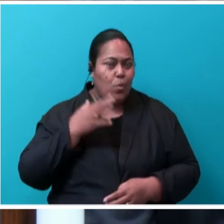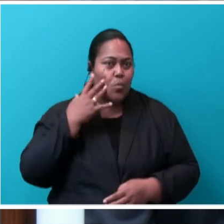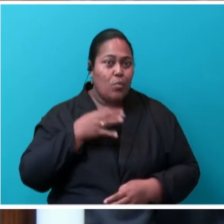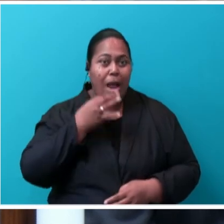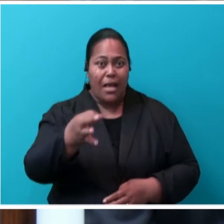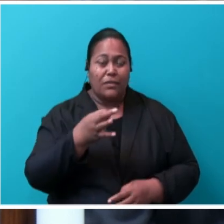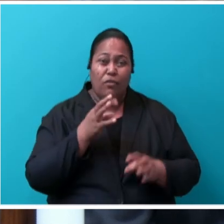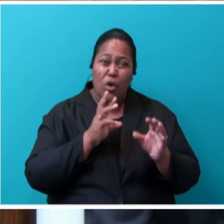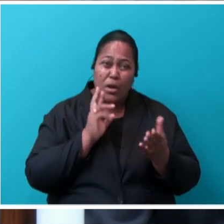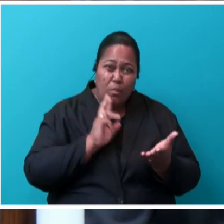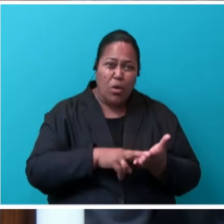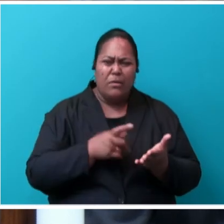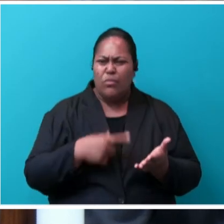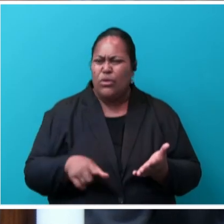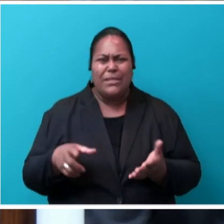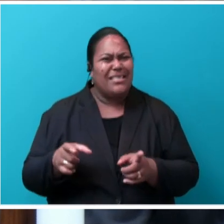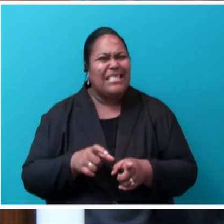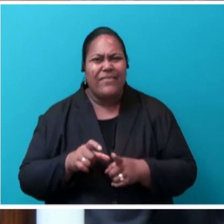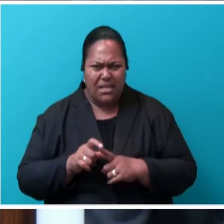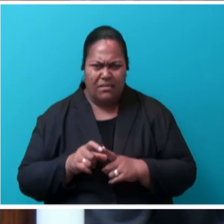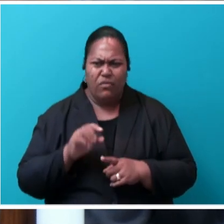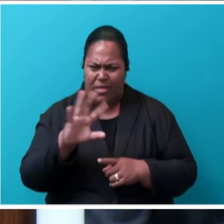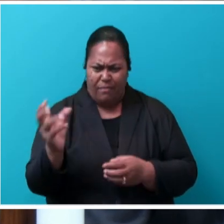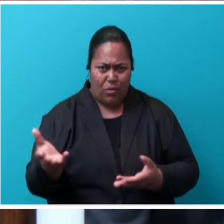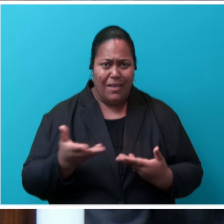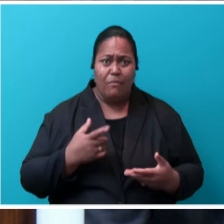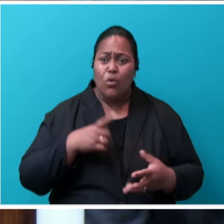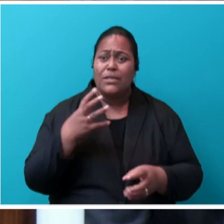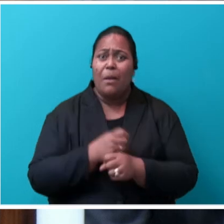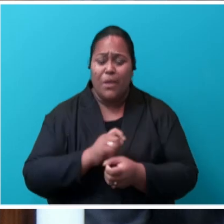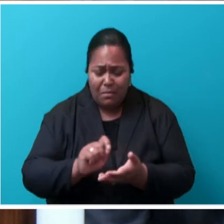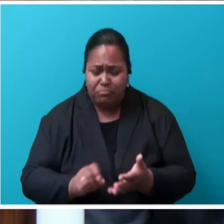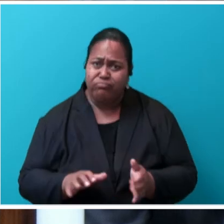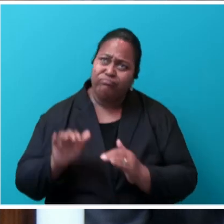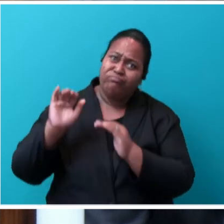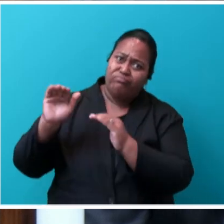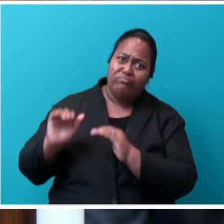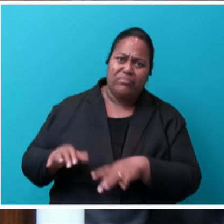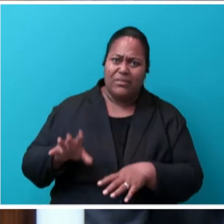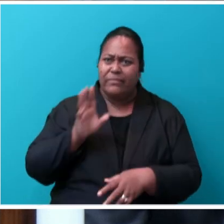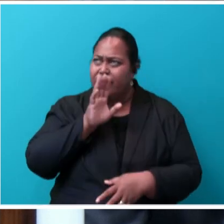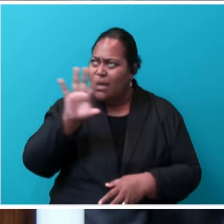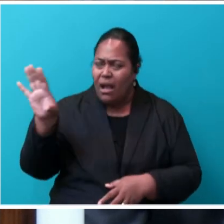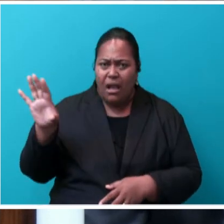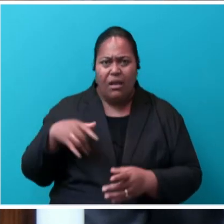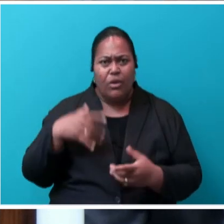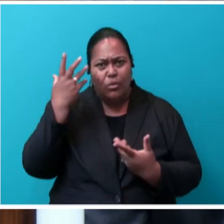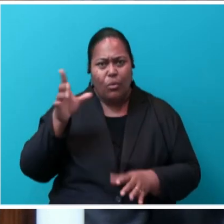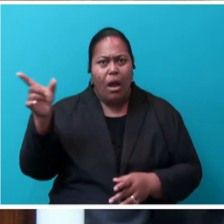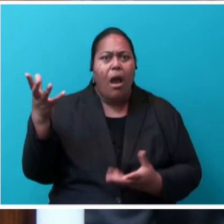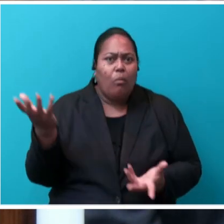from these financials, and also be very, when we have this system in place, I will be able to